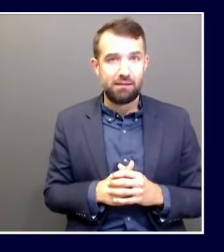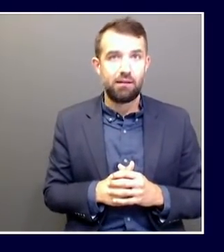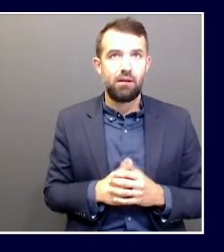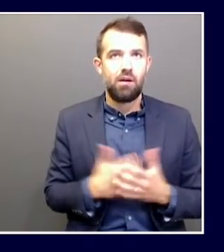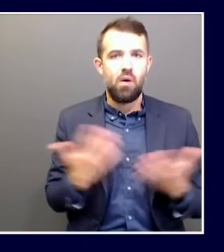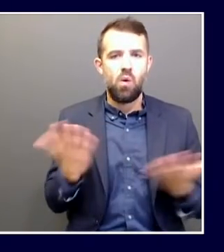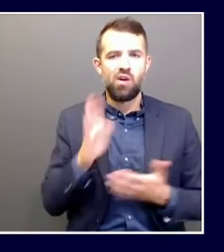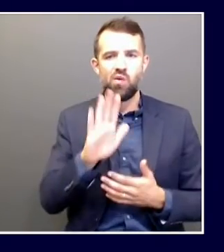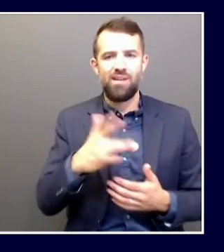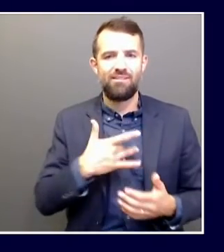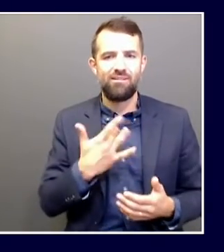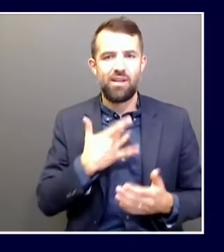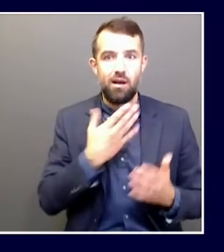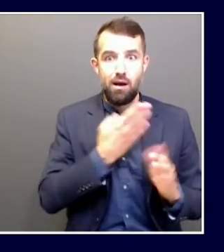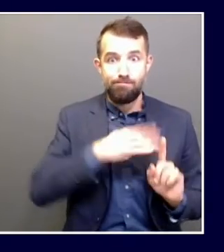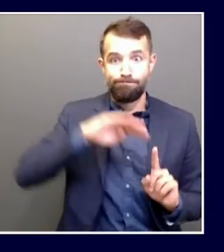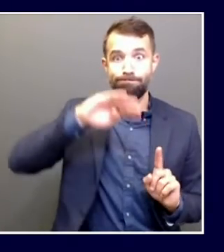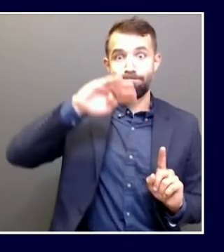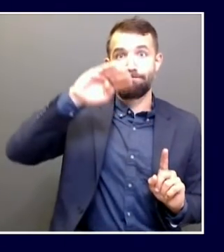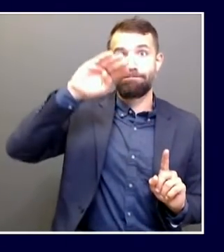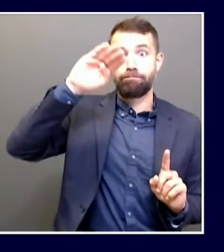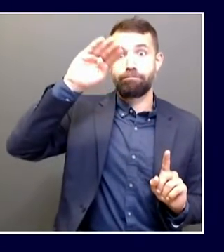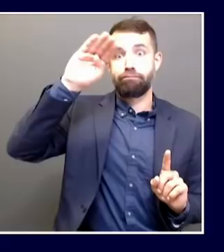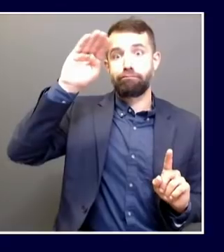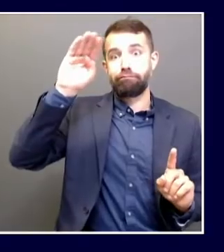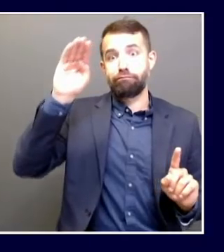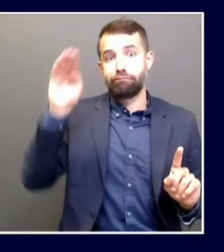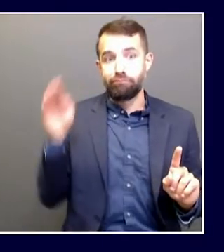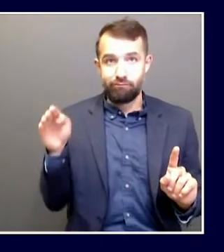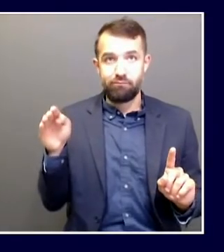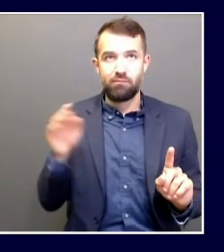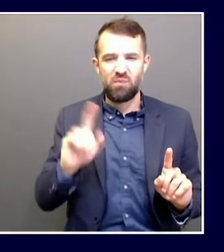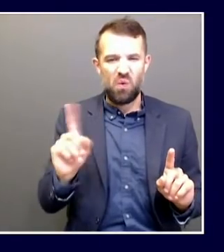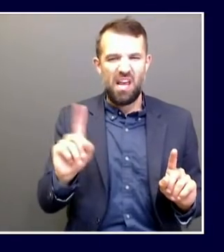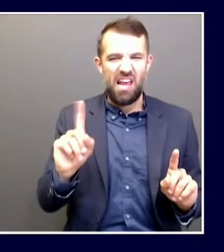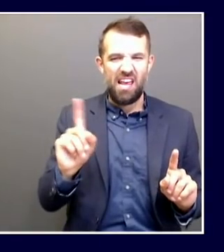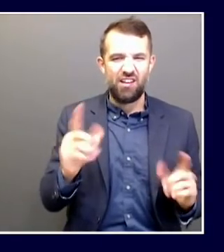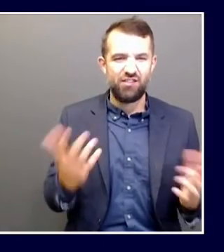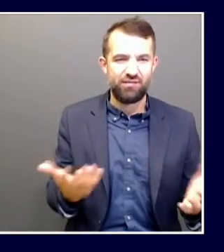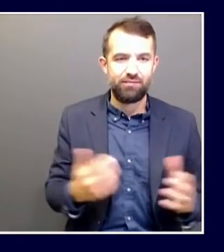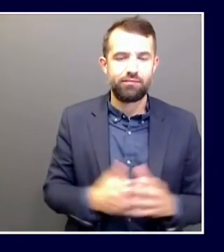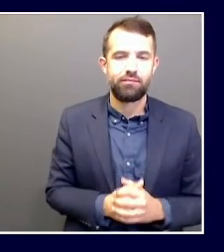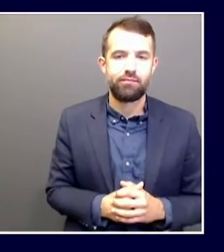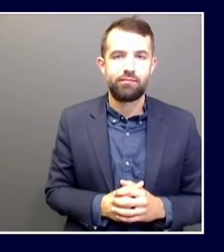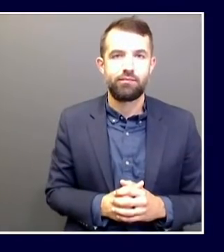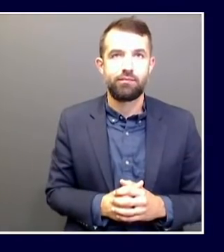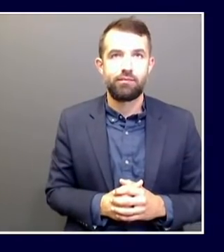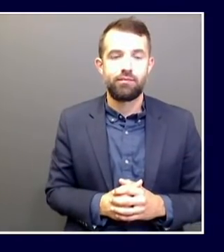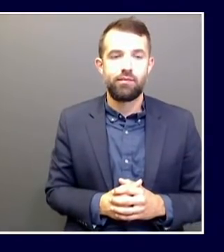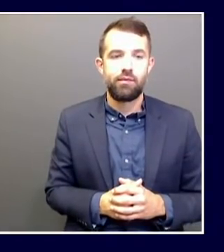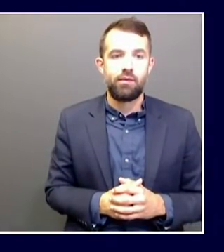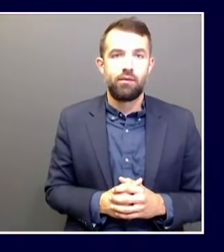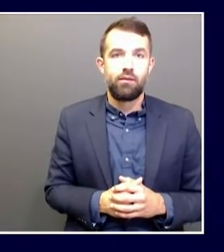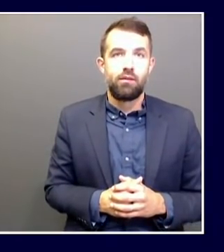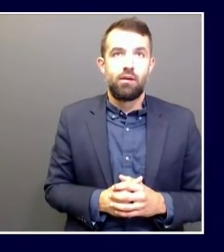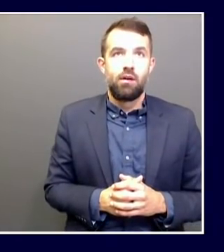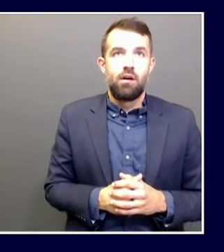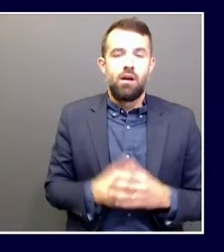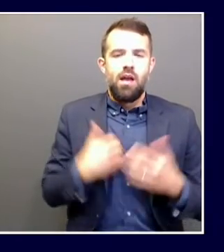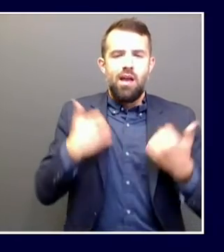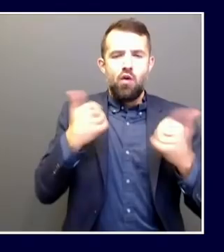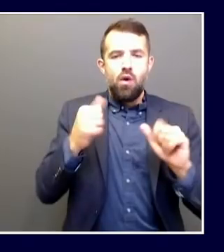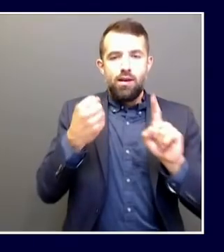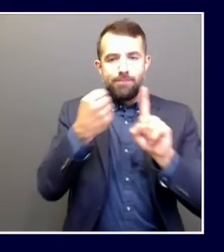pandemic? Yeah, sure thing, Kevin. Let me provide a bit more color around the case number, and then I'll zoom